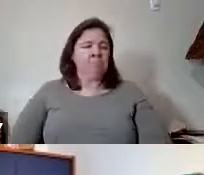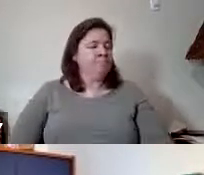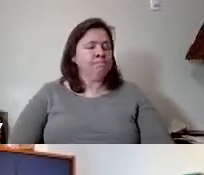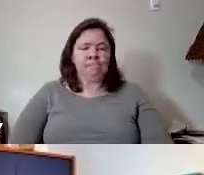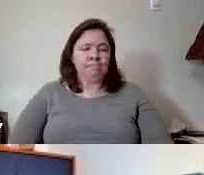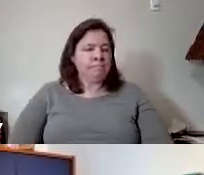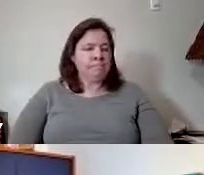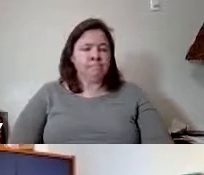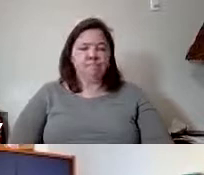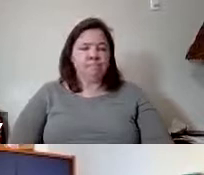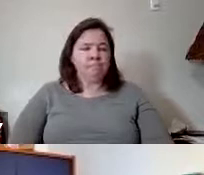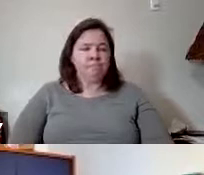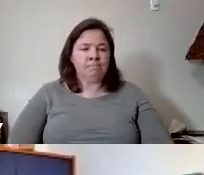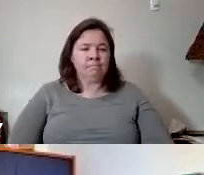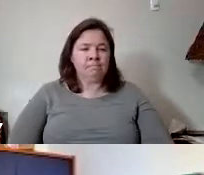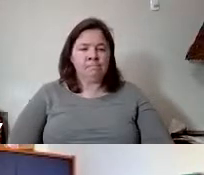Yeah, absolutely.